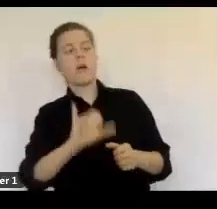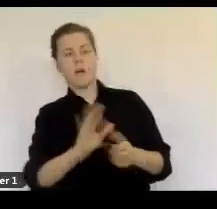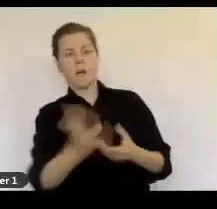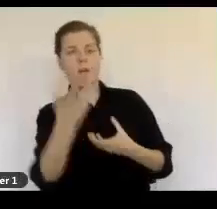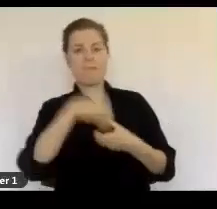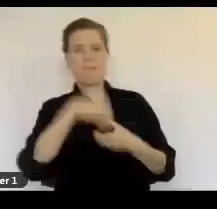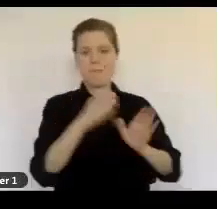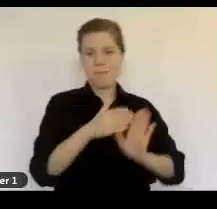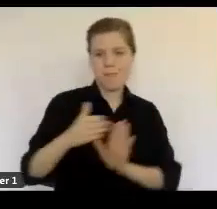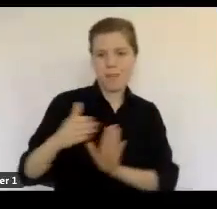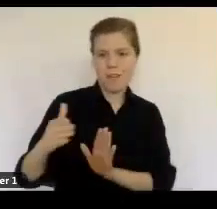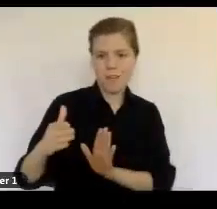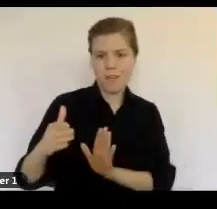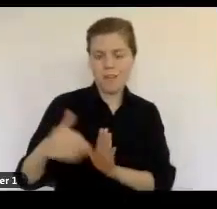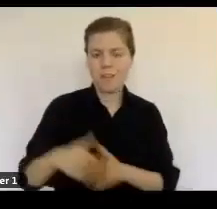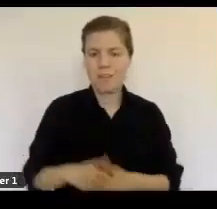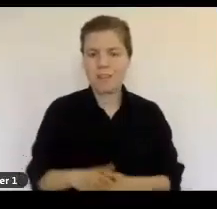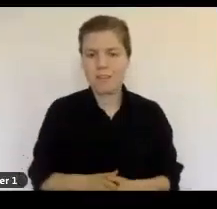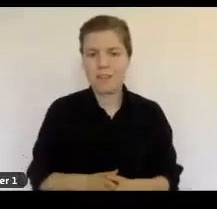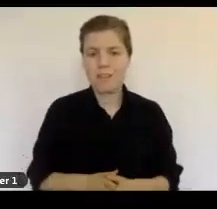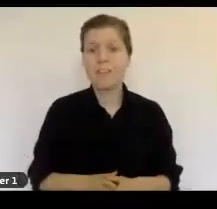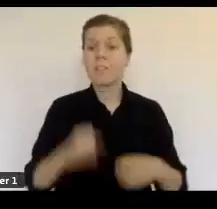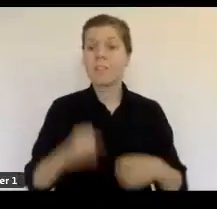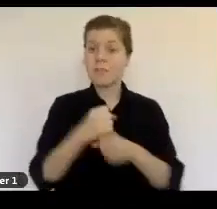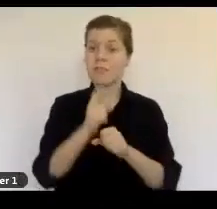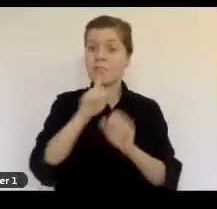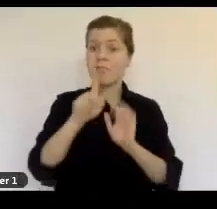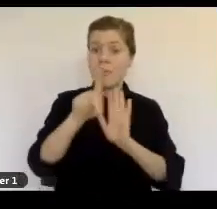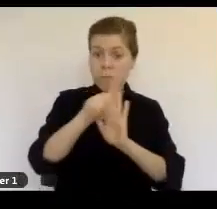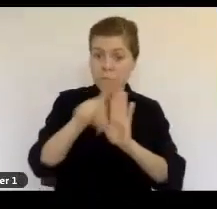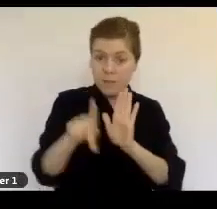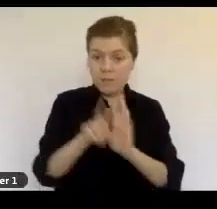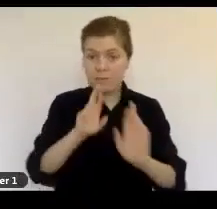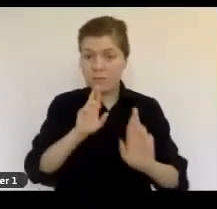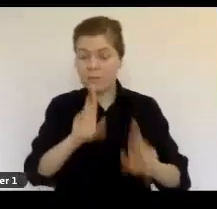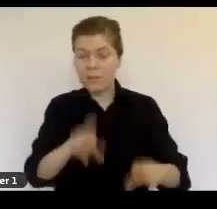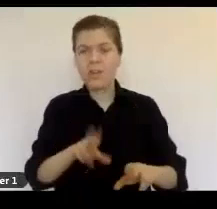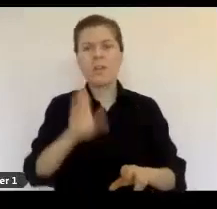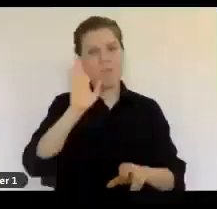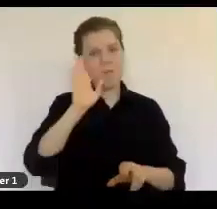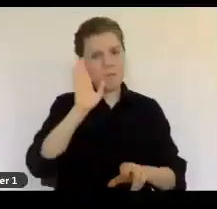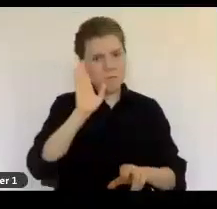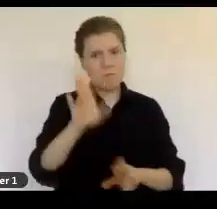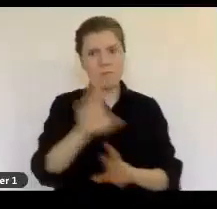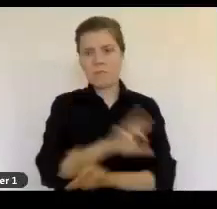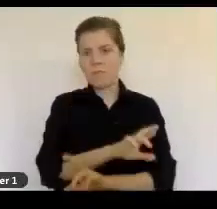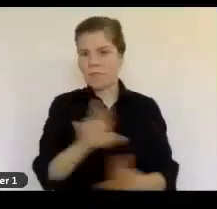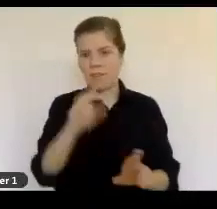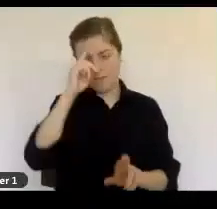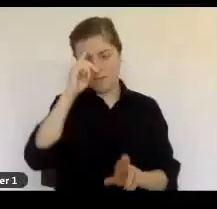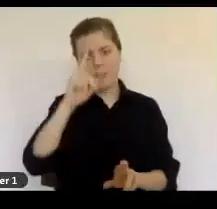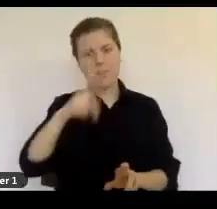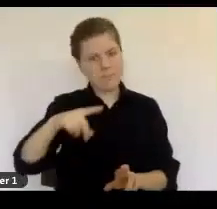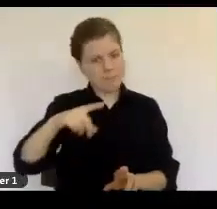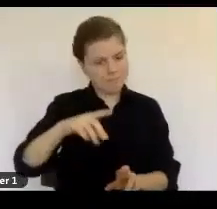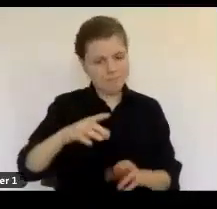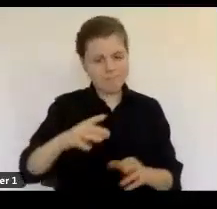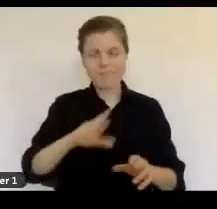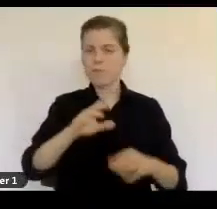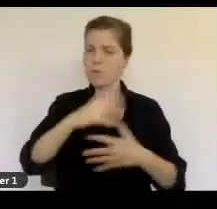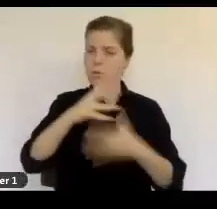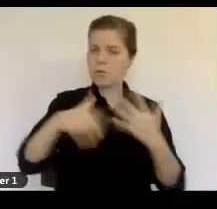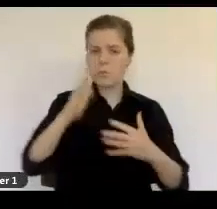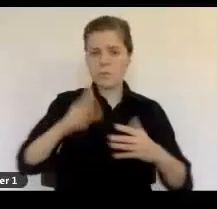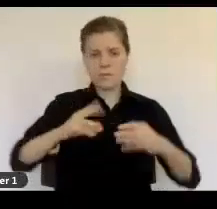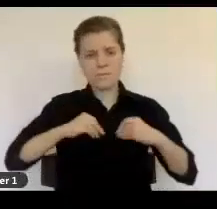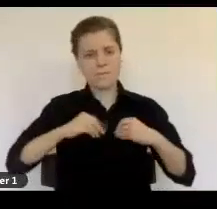so that you can at least try to ensure that the interests and needs of different communities are represented in what comes